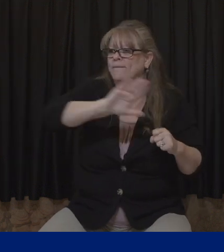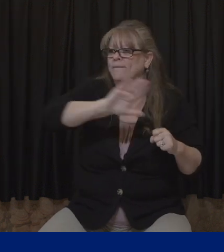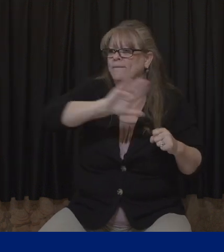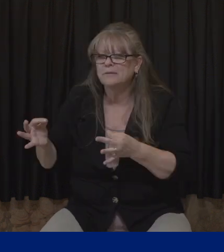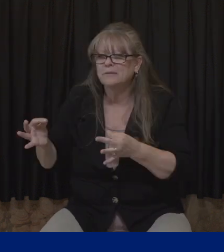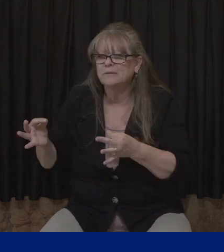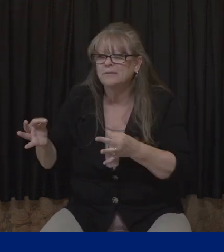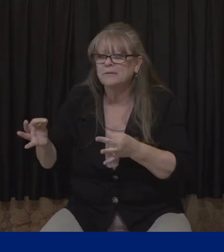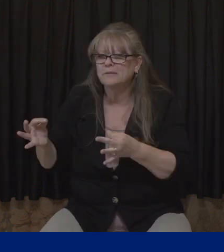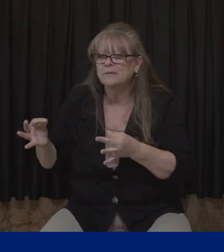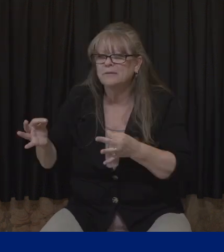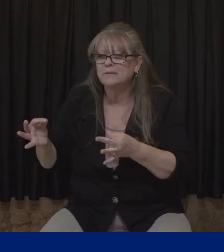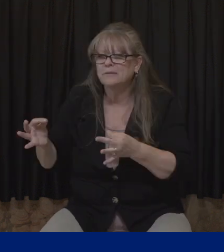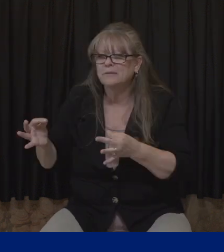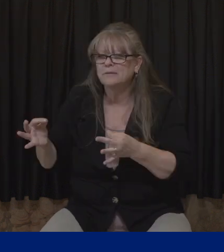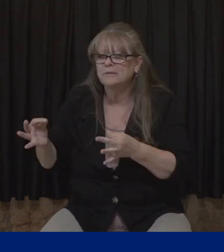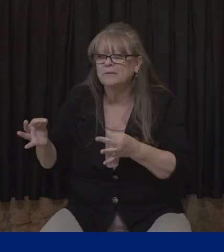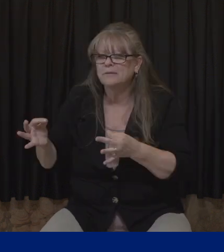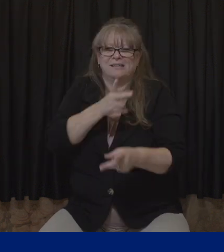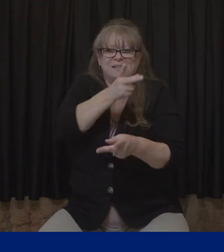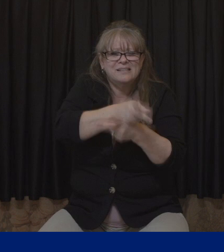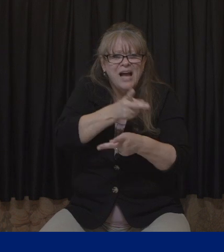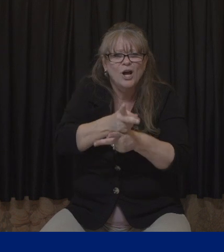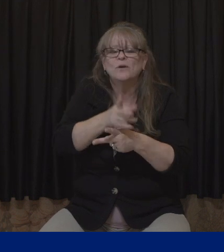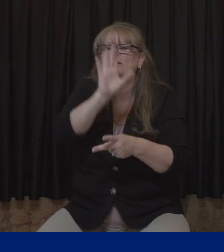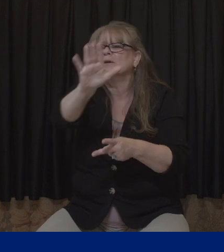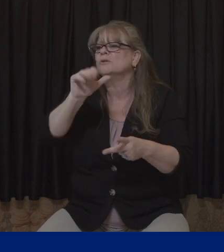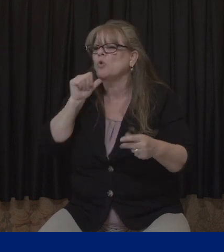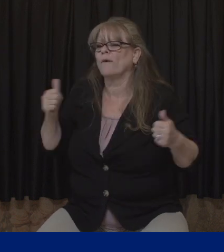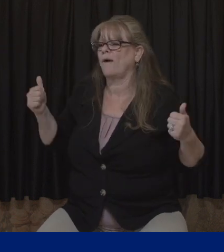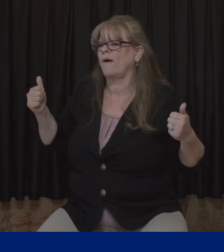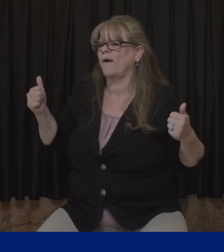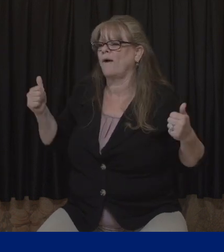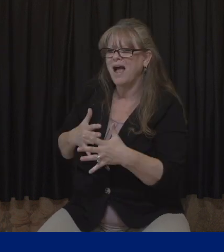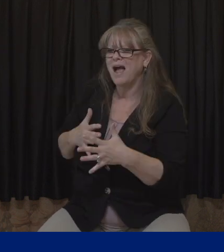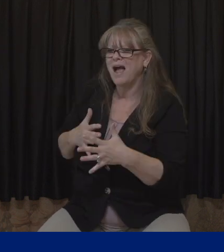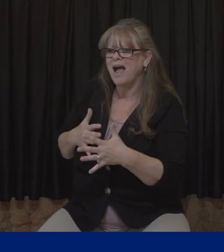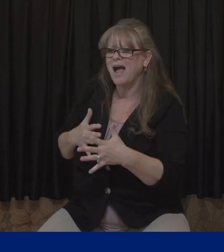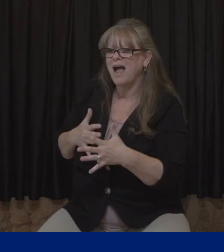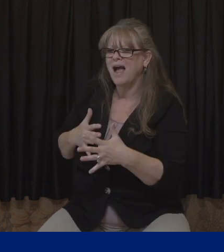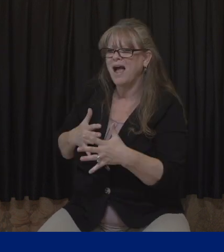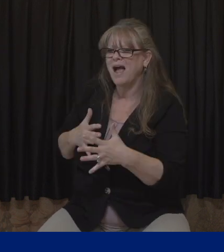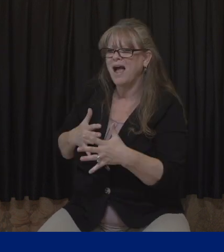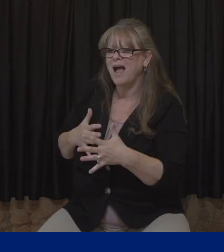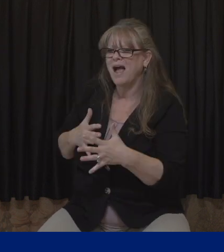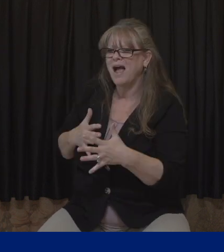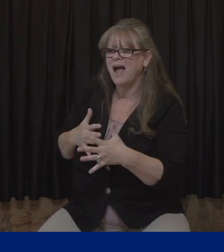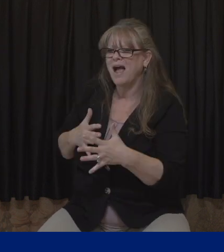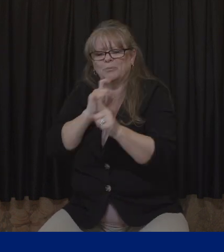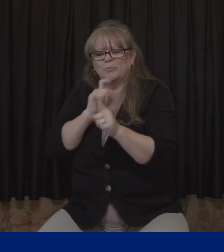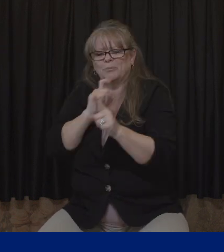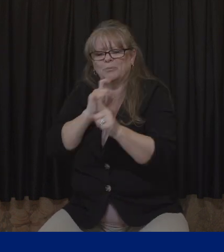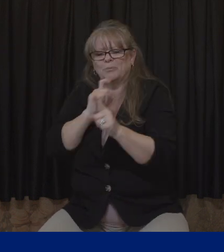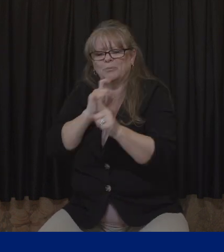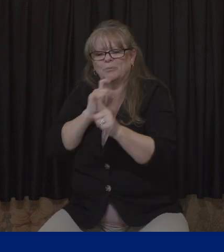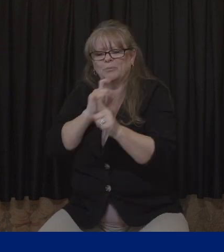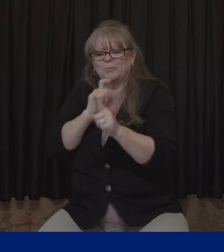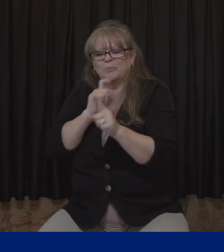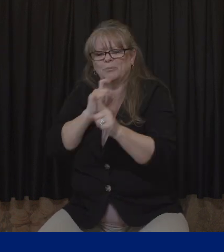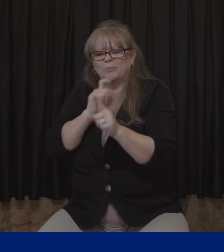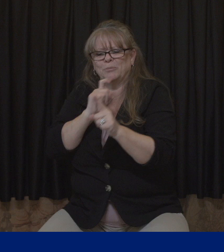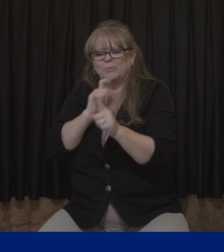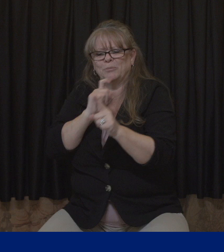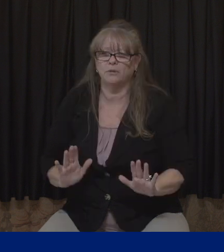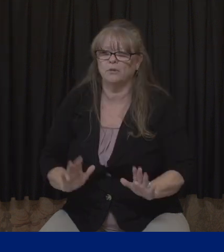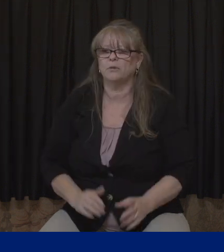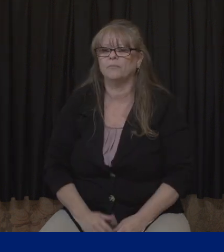with fear, not with anxiety, but with caution during the month of May. We're nowhere near to being back to normal. It's going to be a long time before things